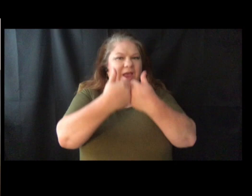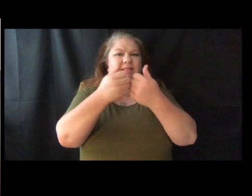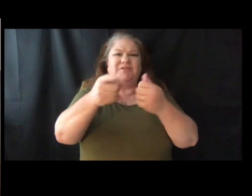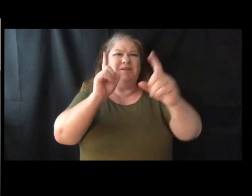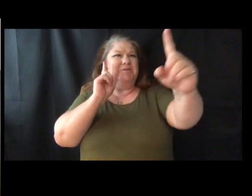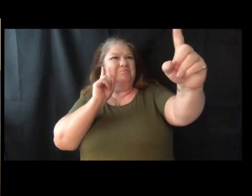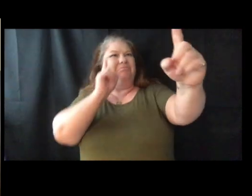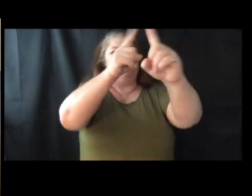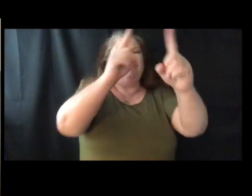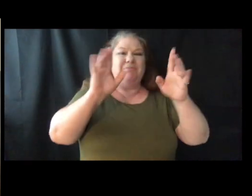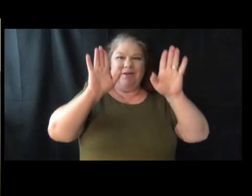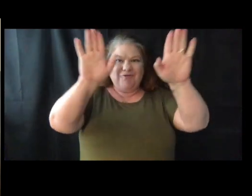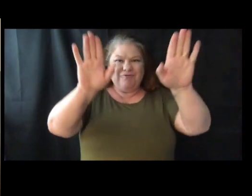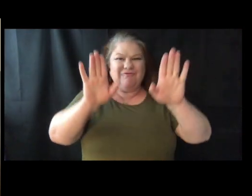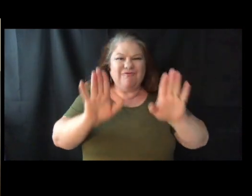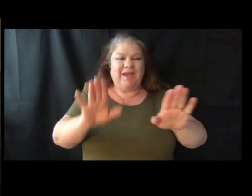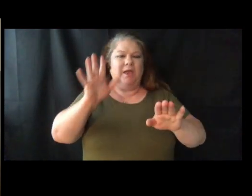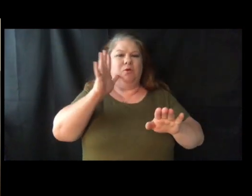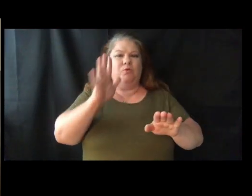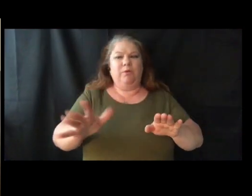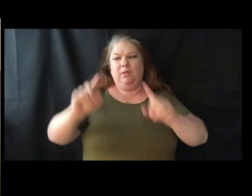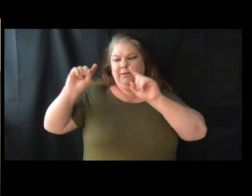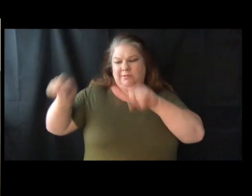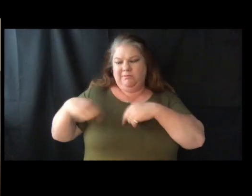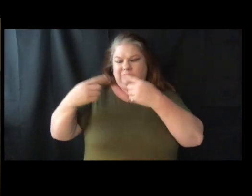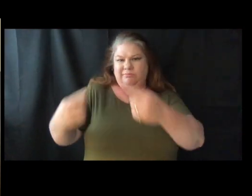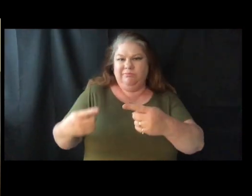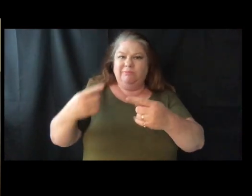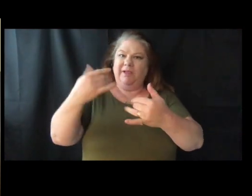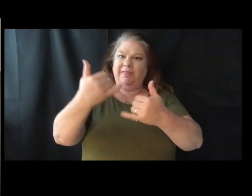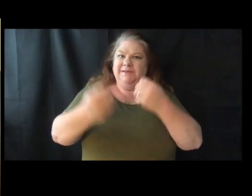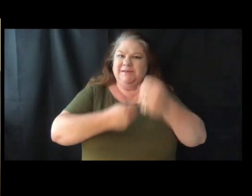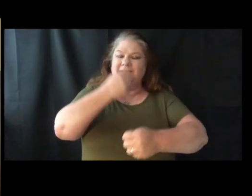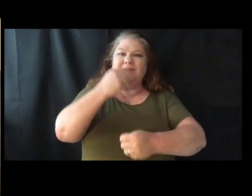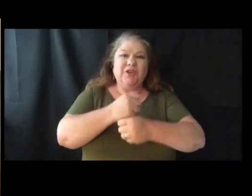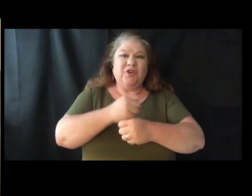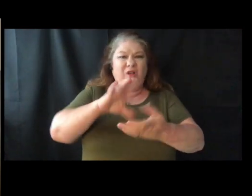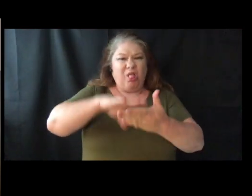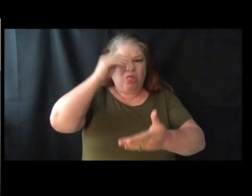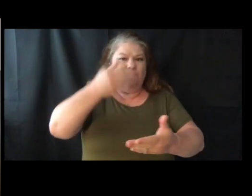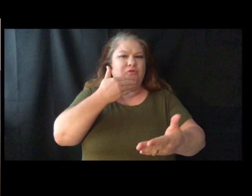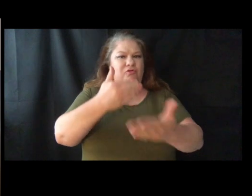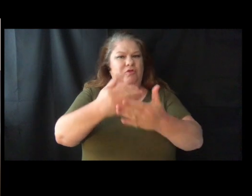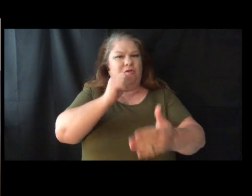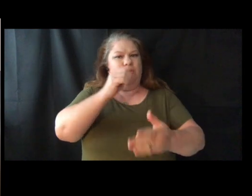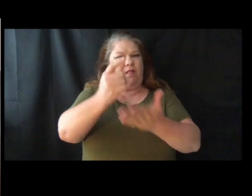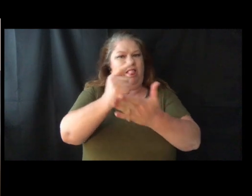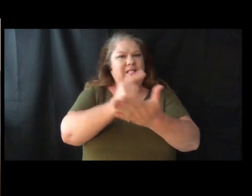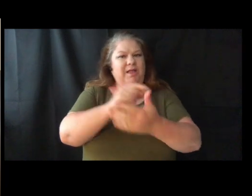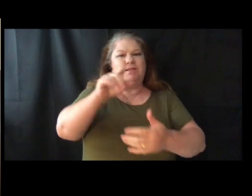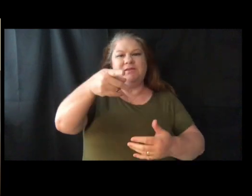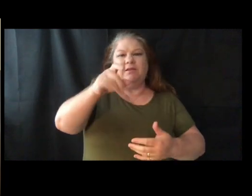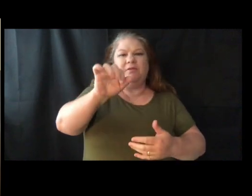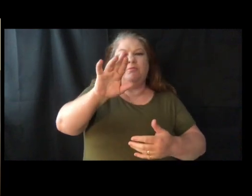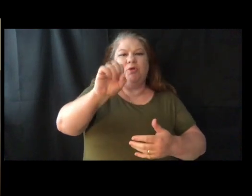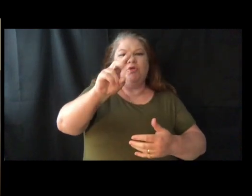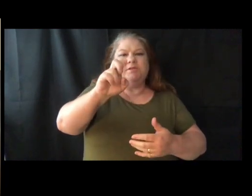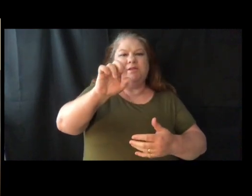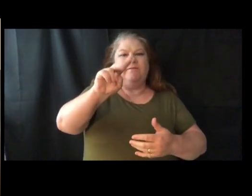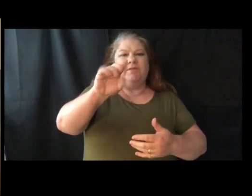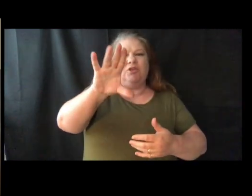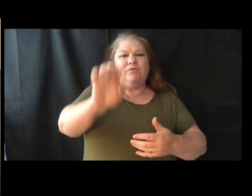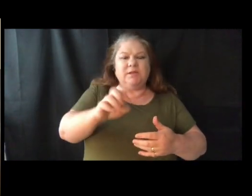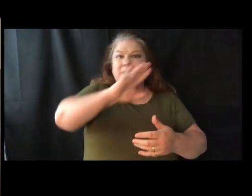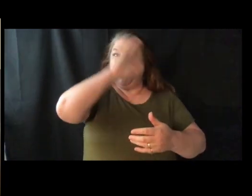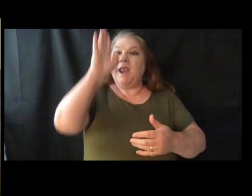greatness. You learned a very valuable lesson this senior year, and that's perseverance. Never, ever give up on your goals and